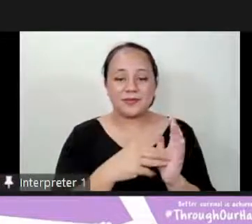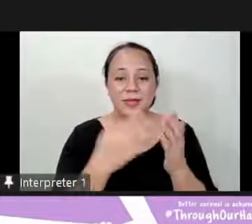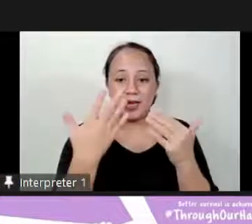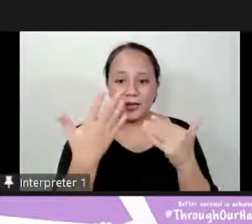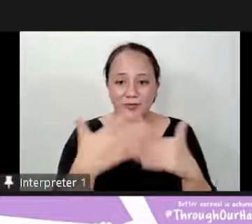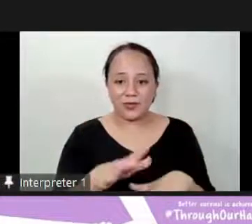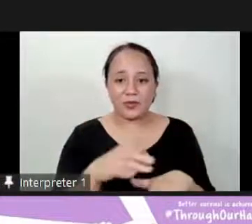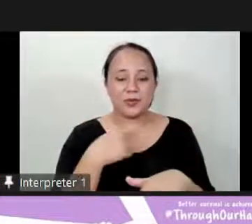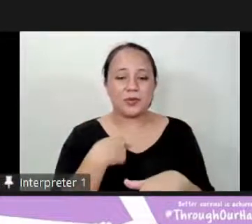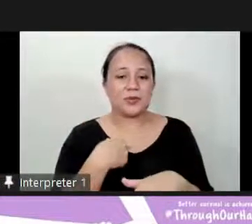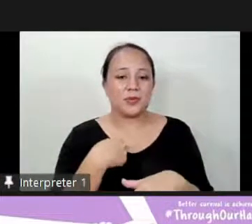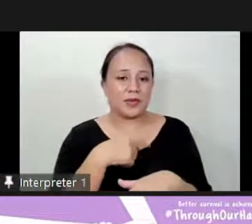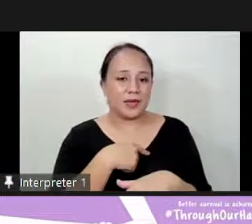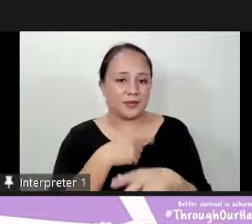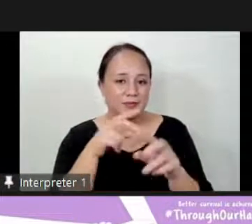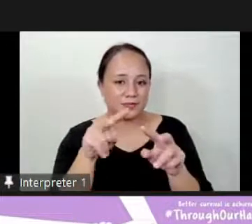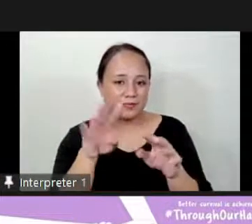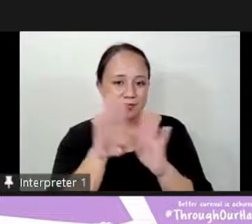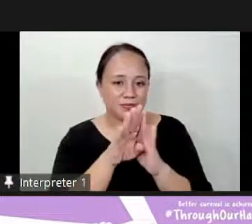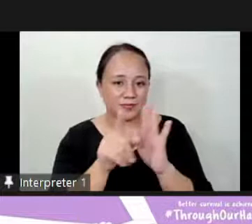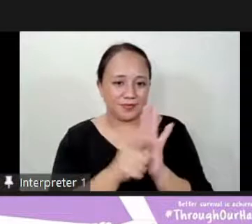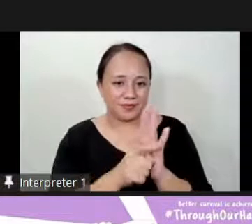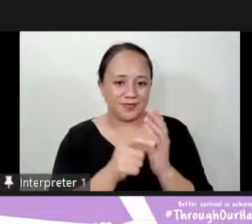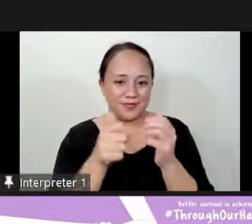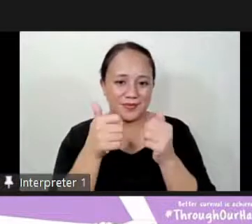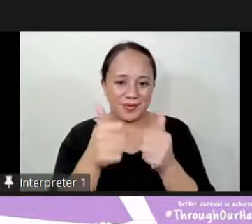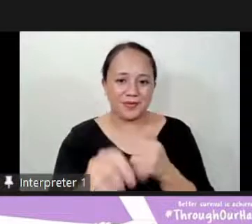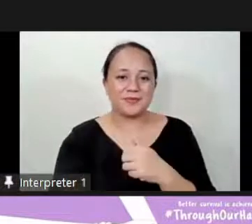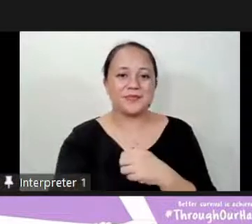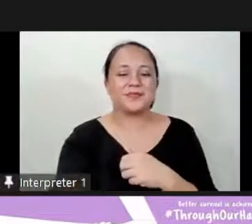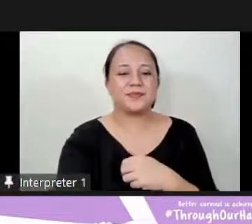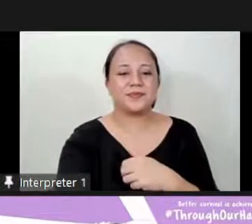this, we will look at everybody's background.